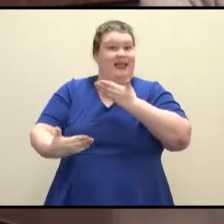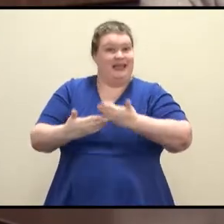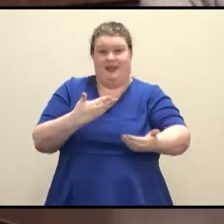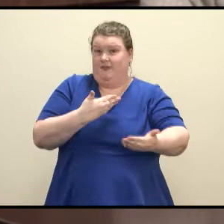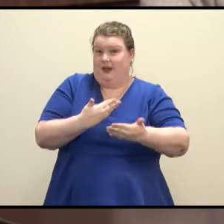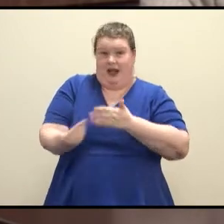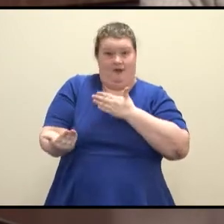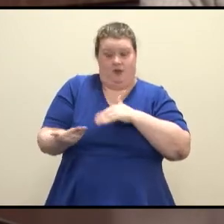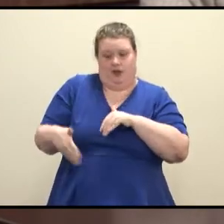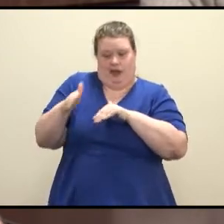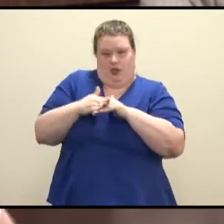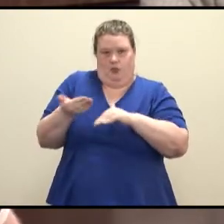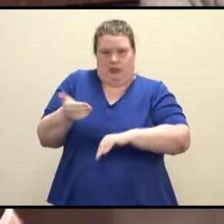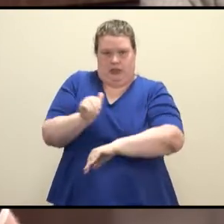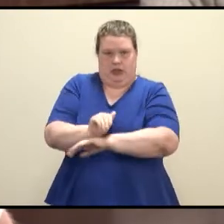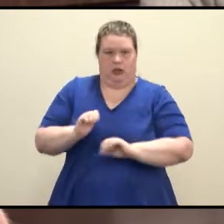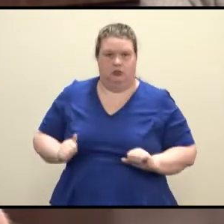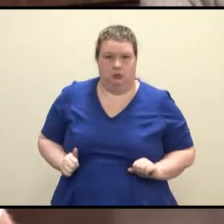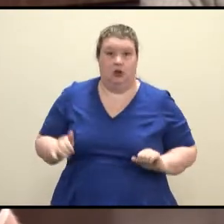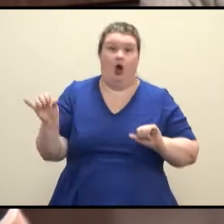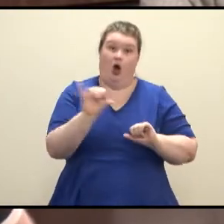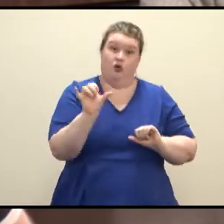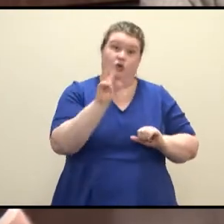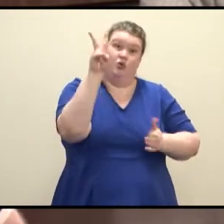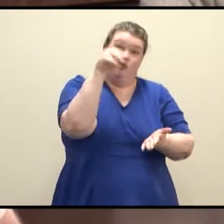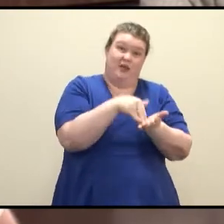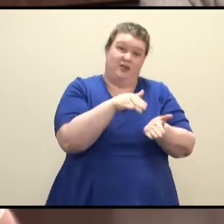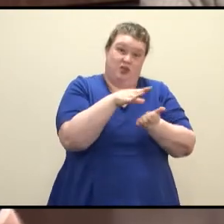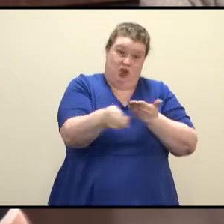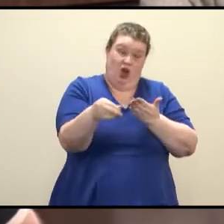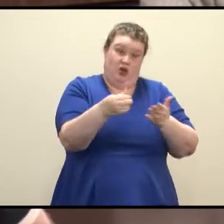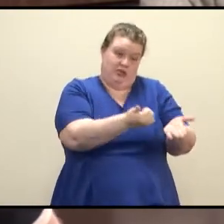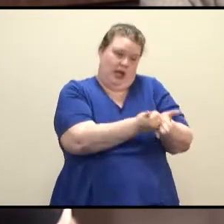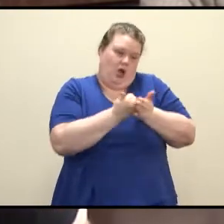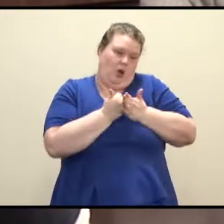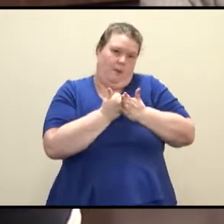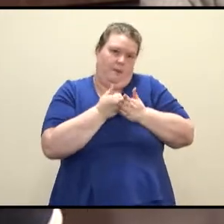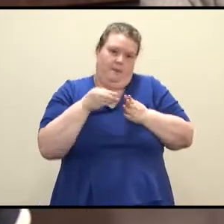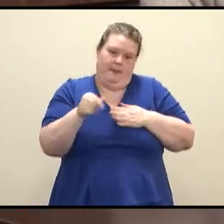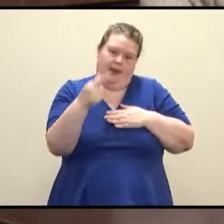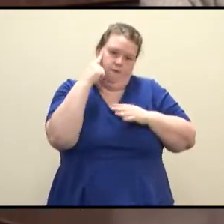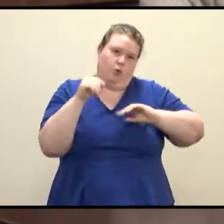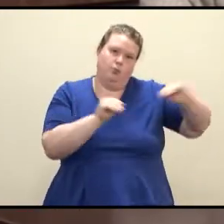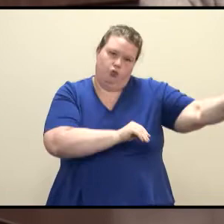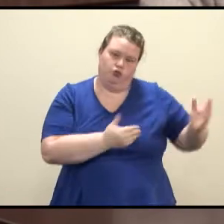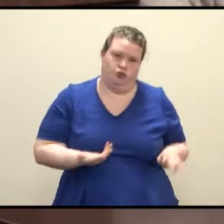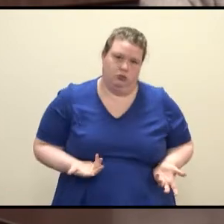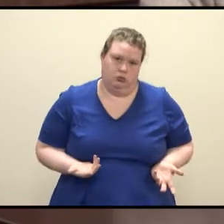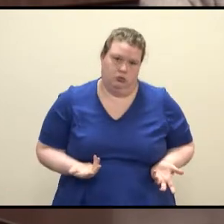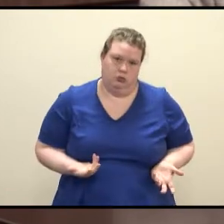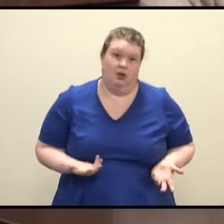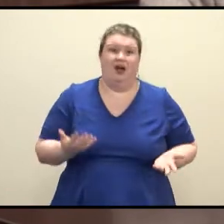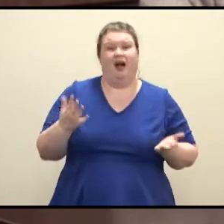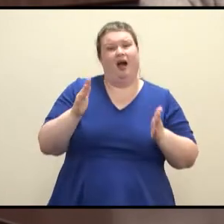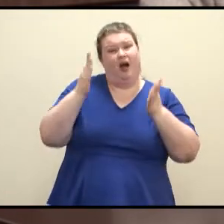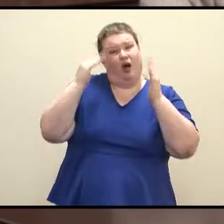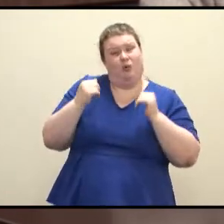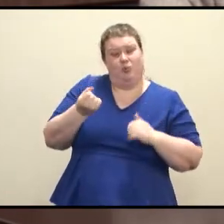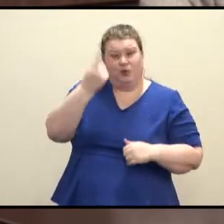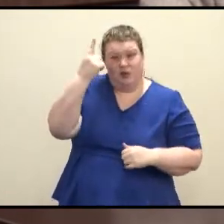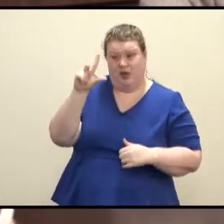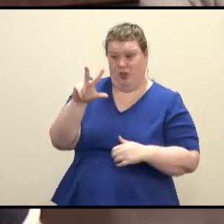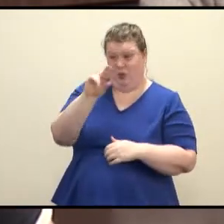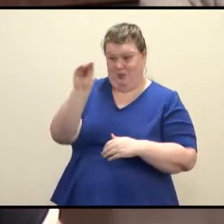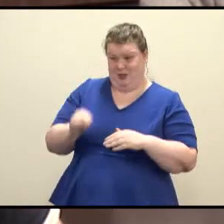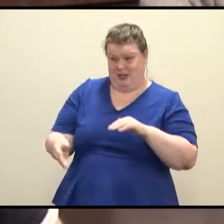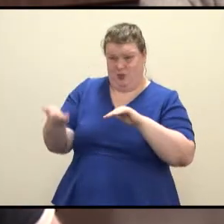increase tonight. I would also receive a $2,000 relocation stipend. I say all this in hopes that you understand that a 3% raise does